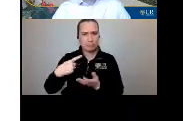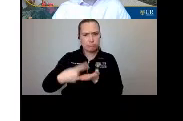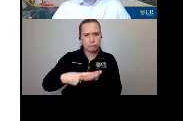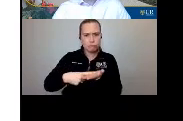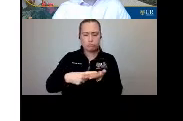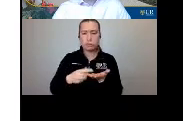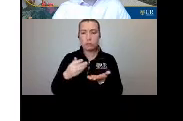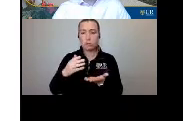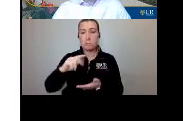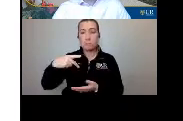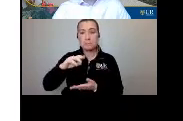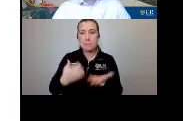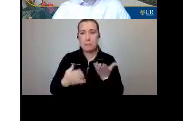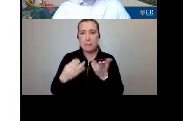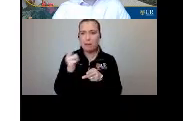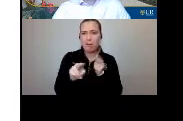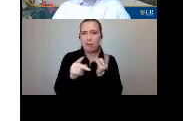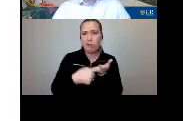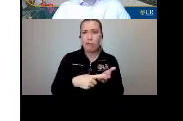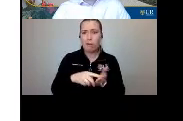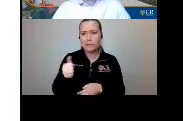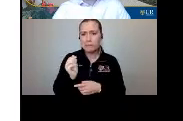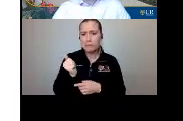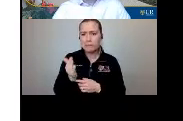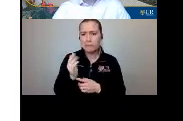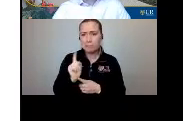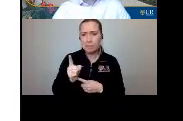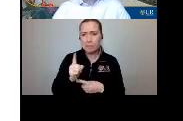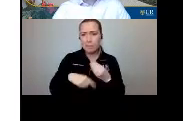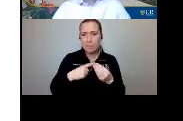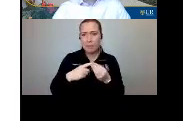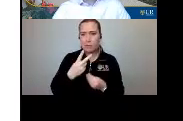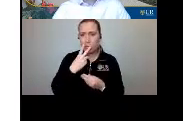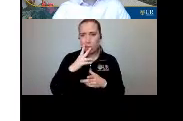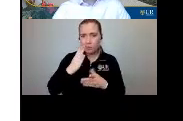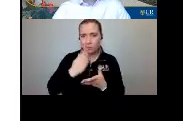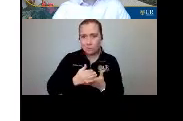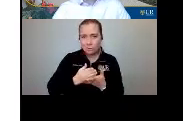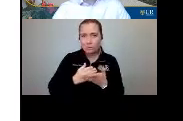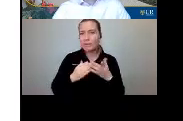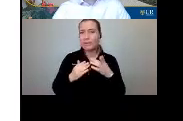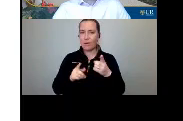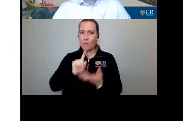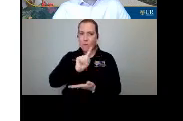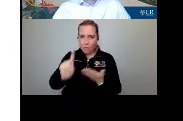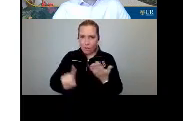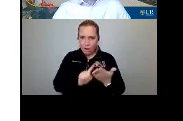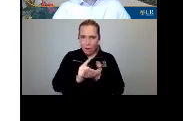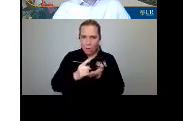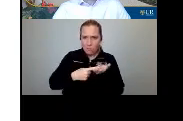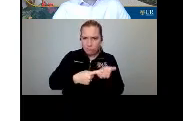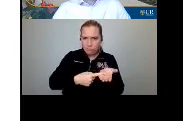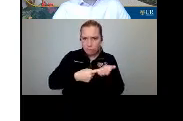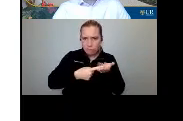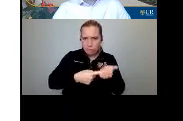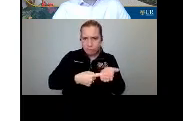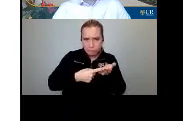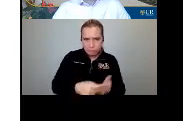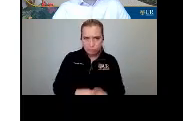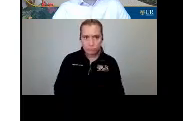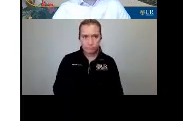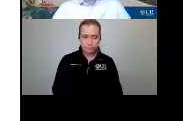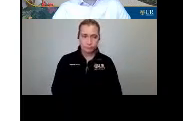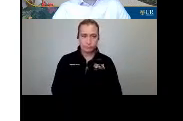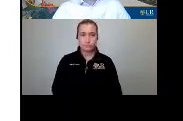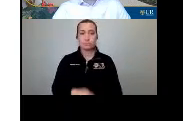initial phone assessment by a tobacco cessation specialist. Free nicotine therapy mailed to your home. So if you have patients